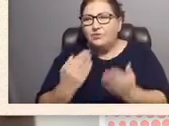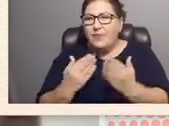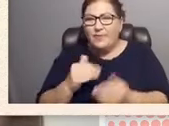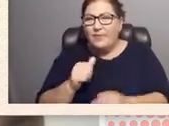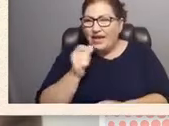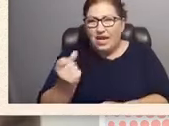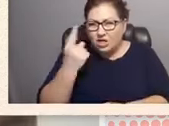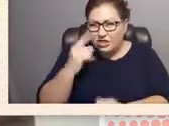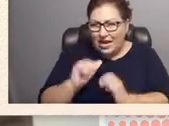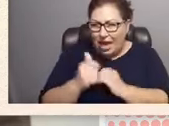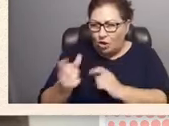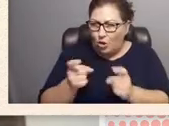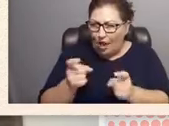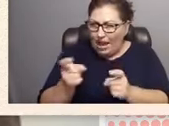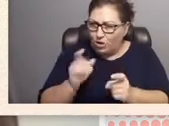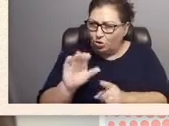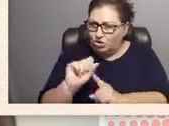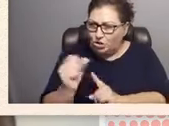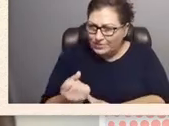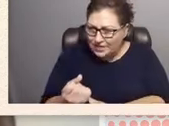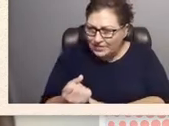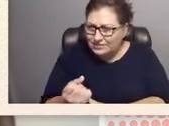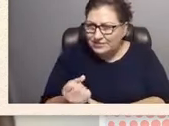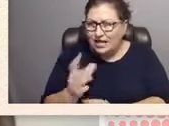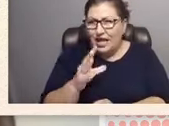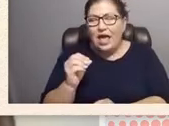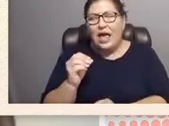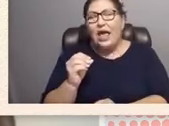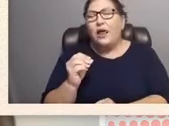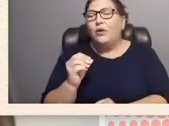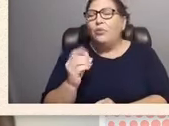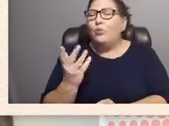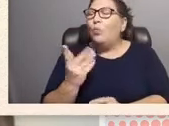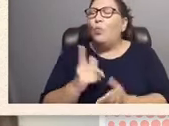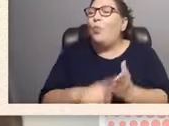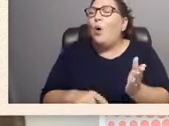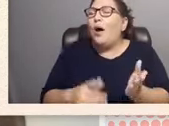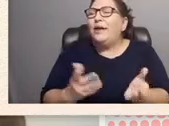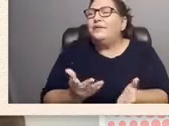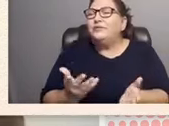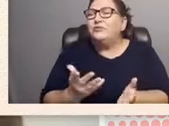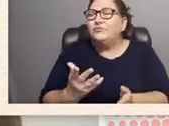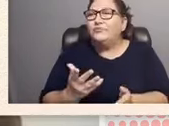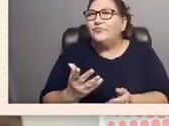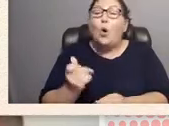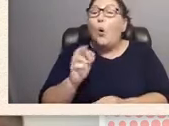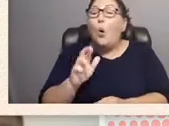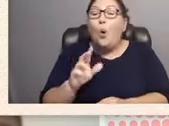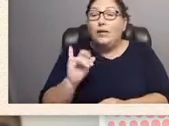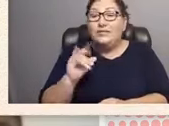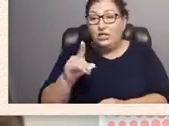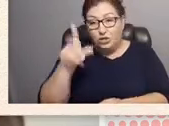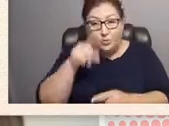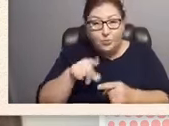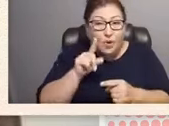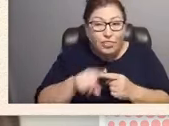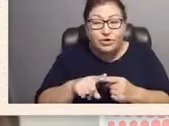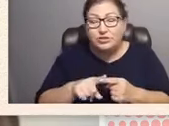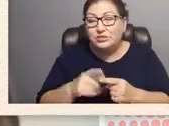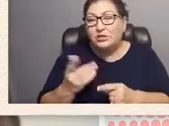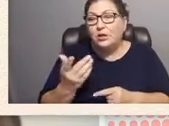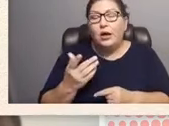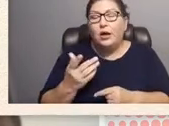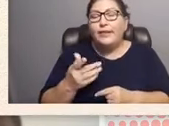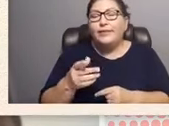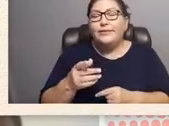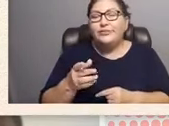your circumstances and what did really, or did your brothers at times, or let's say if your siblings over